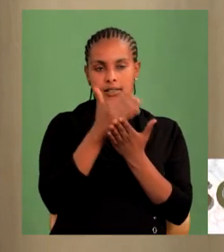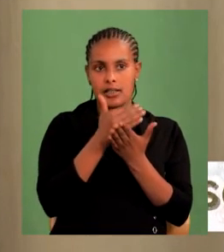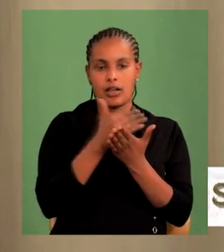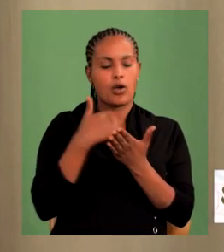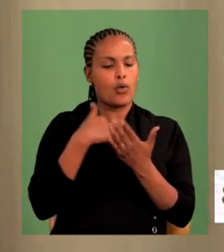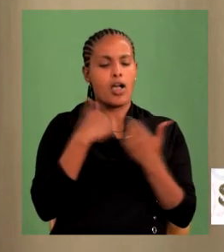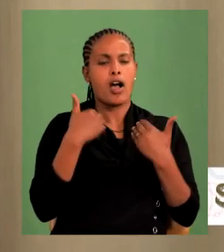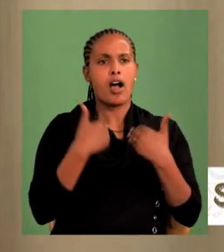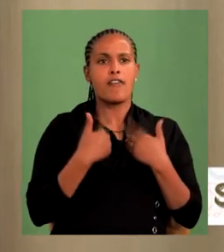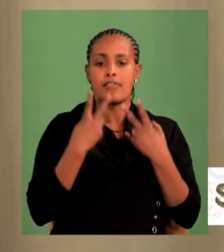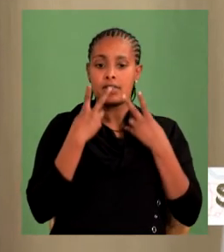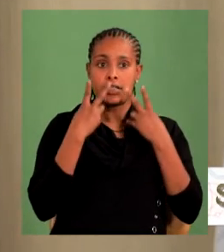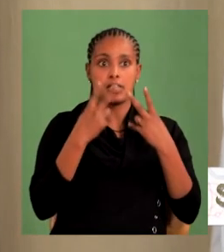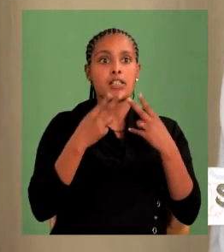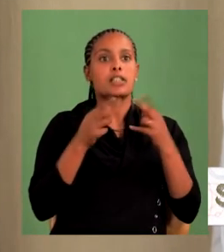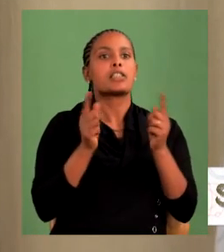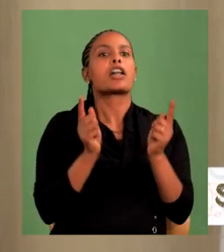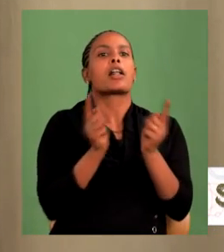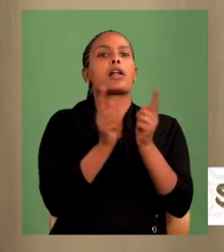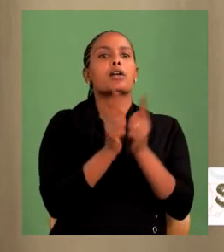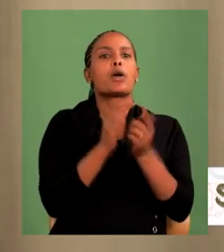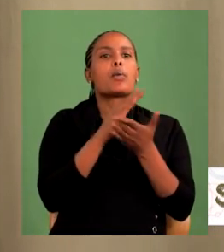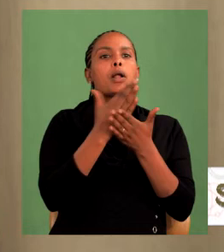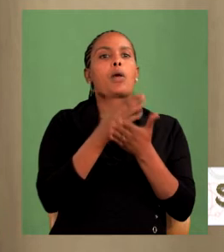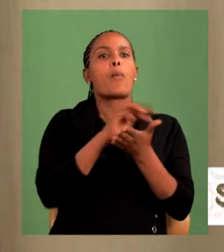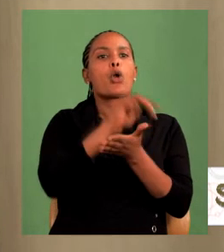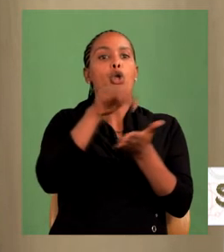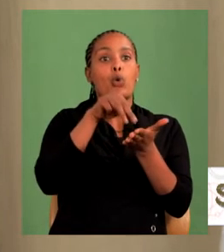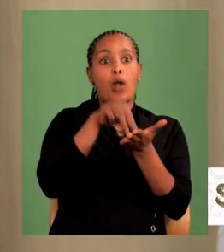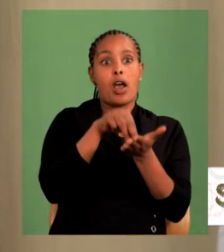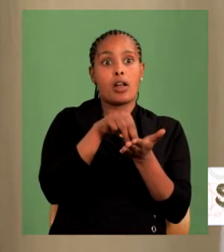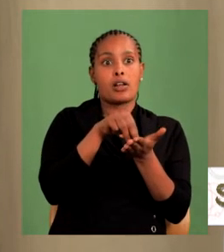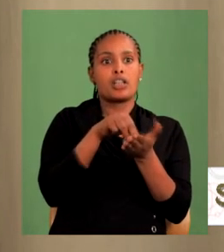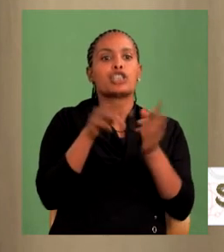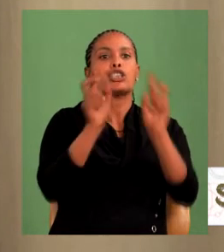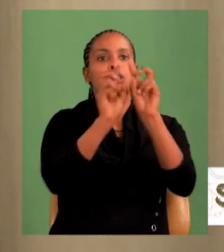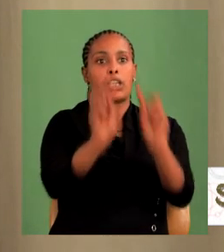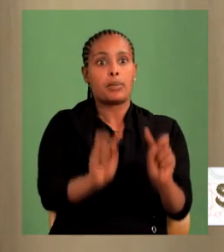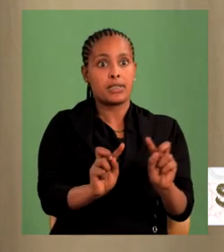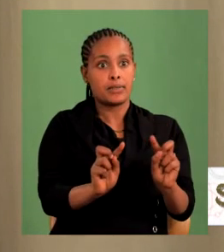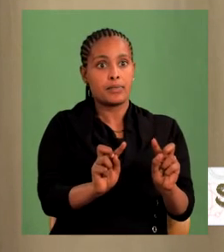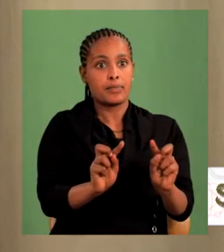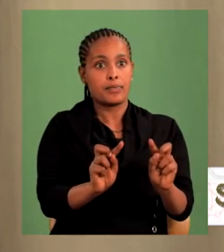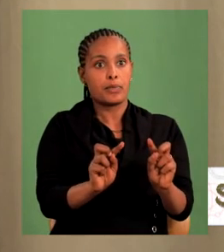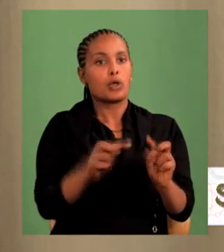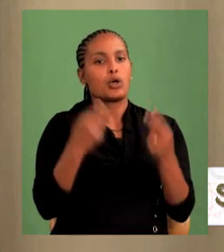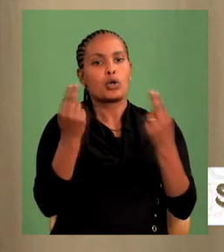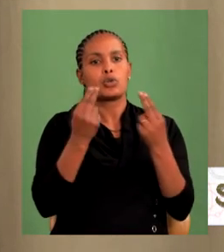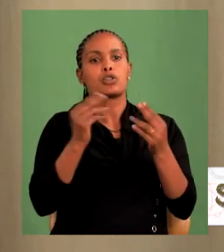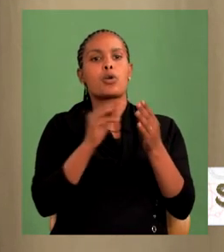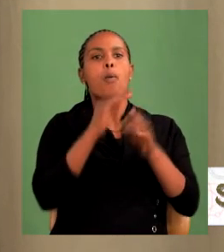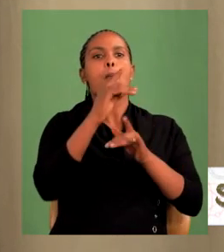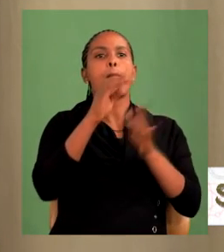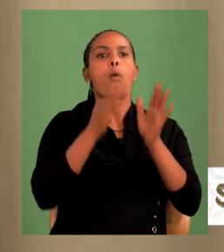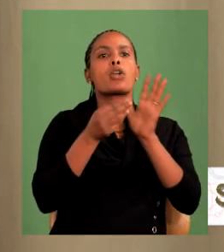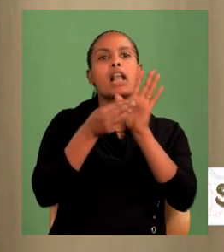lesson, we have seen the relationship between molecular shapes using